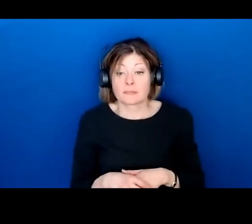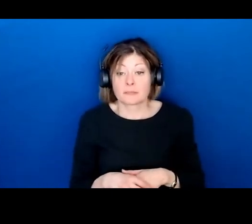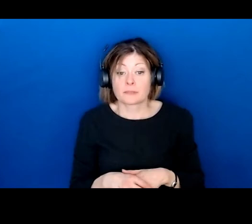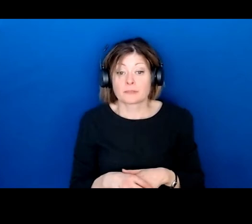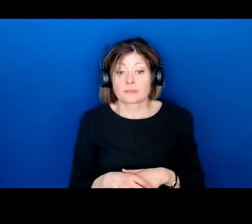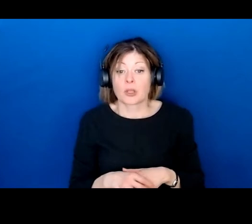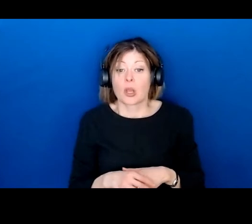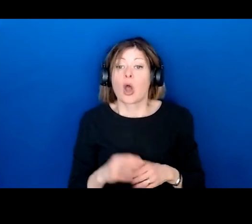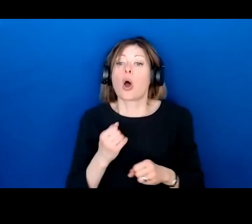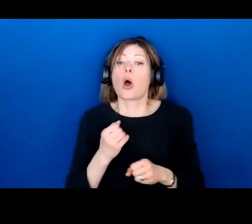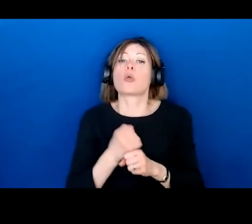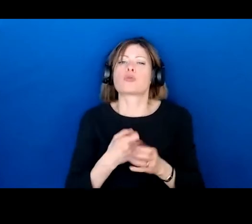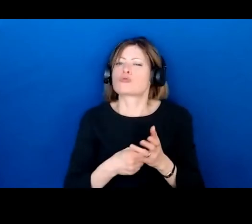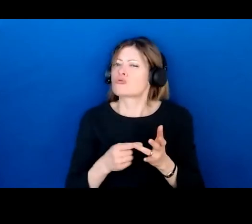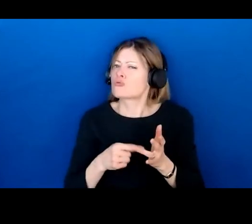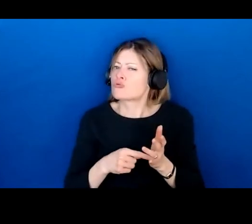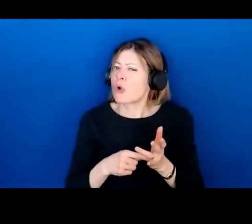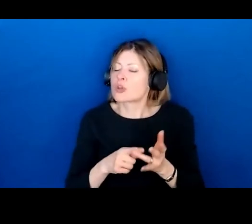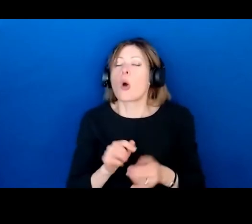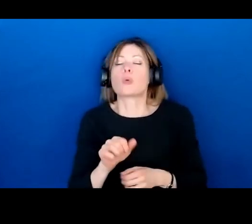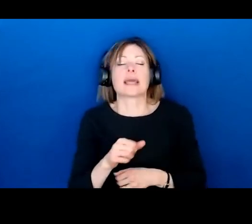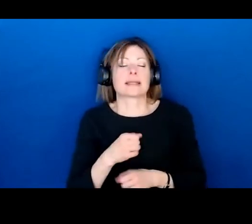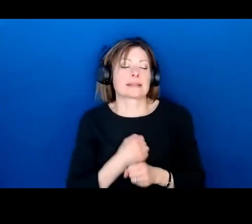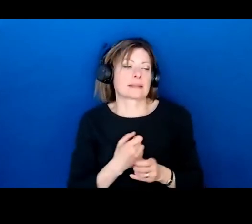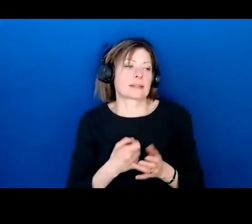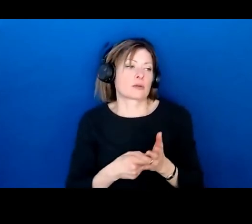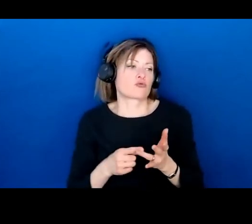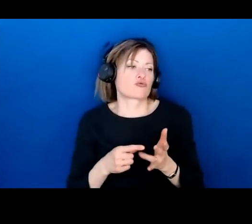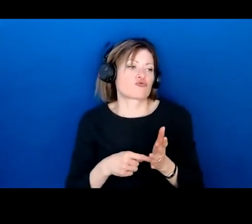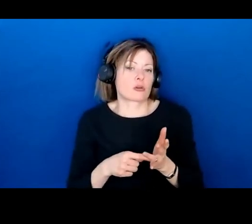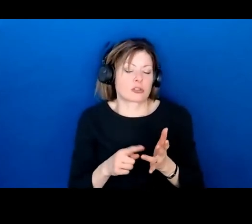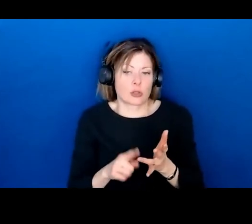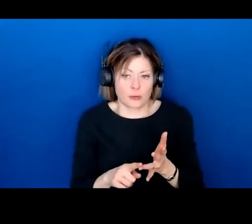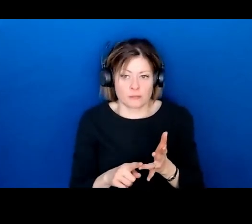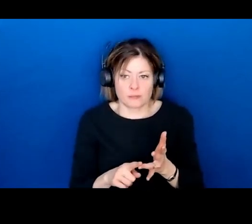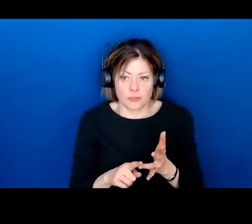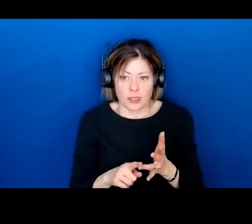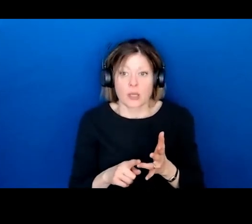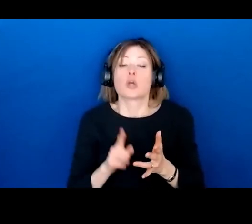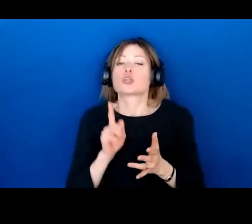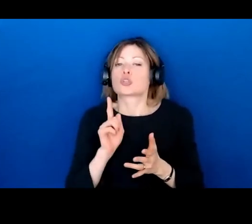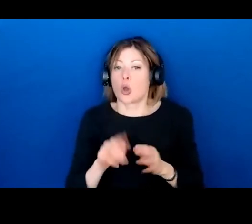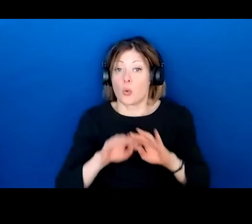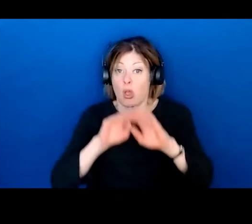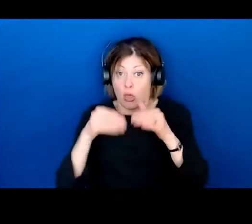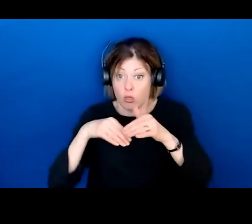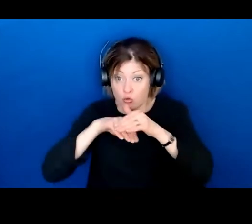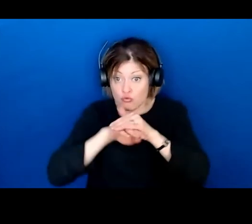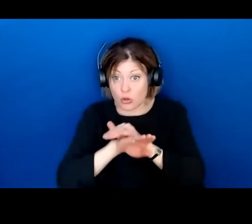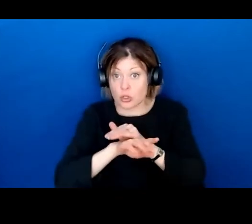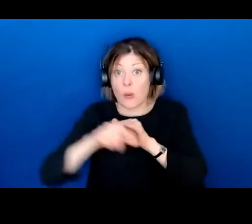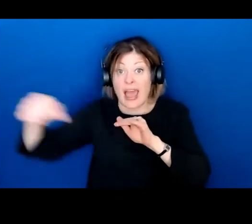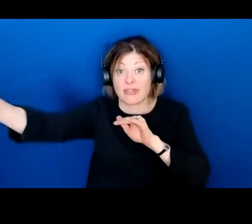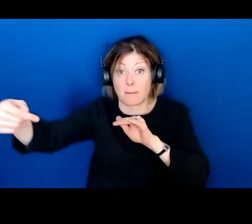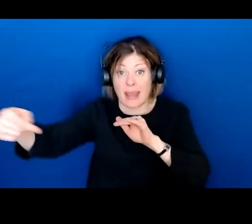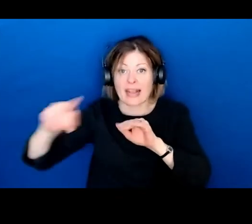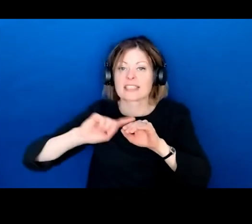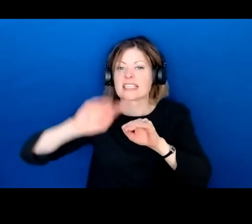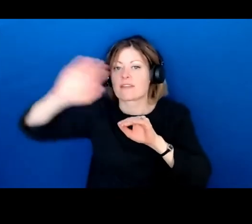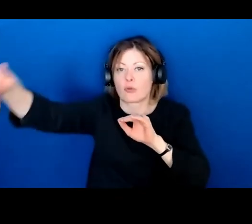Grotto? Oh, and the grotto, yes. So the grotto has another entrance at the back. So the big